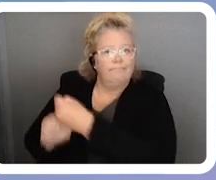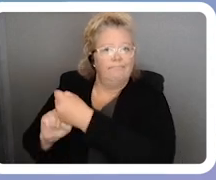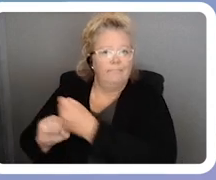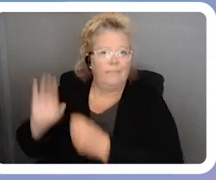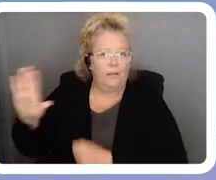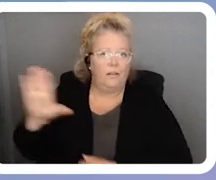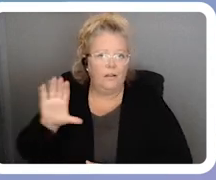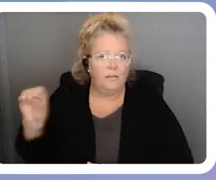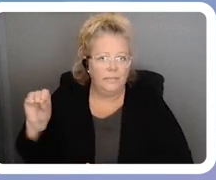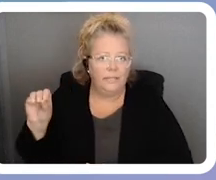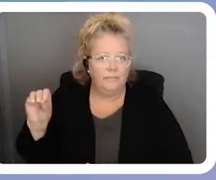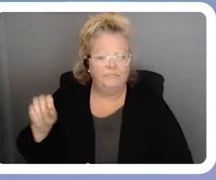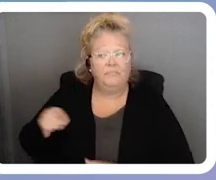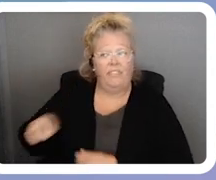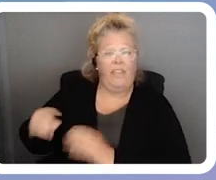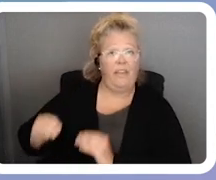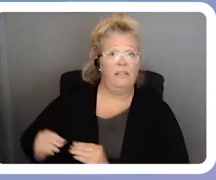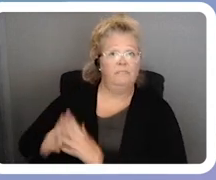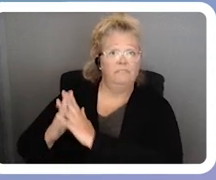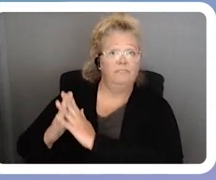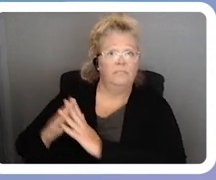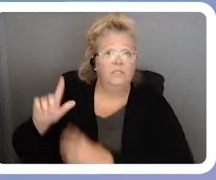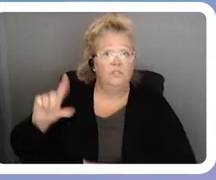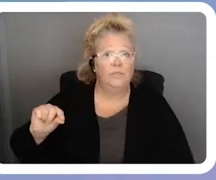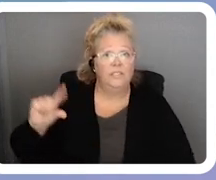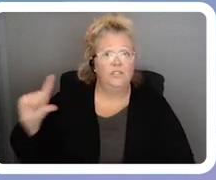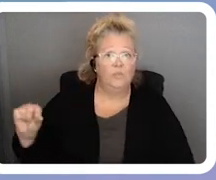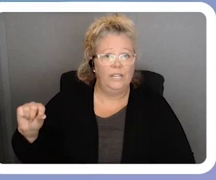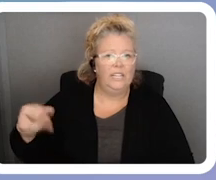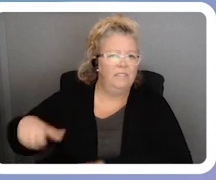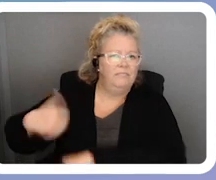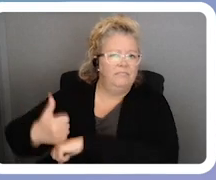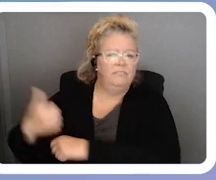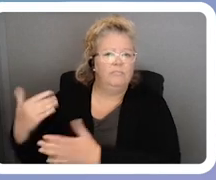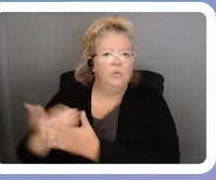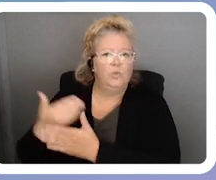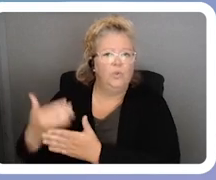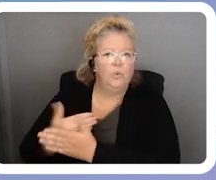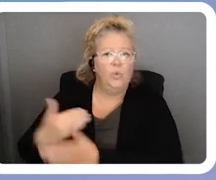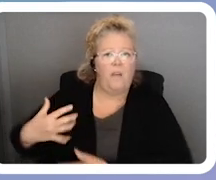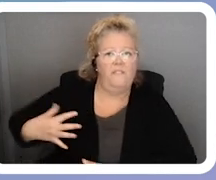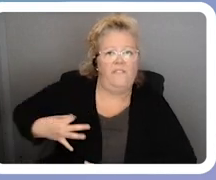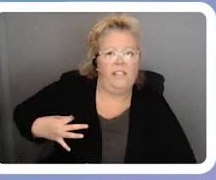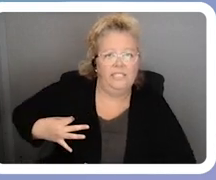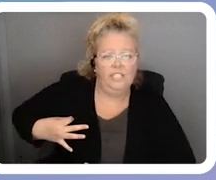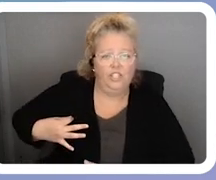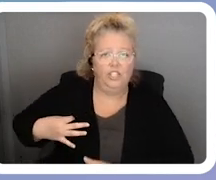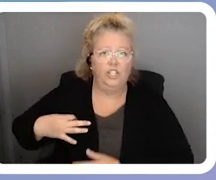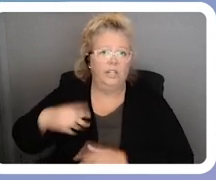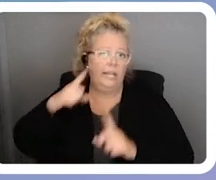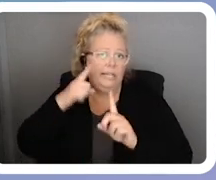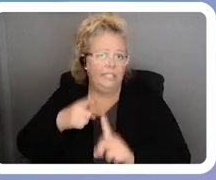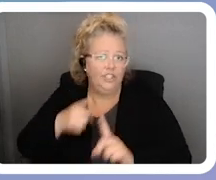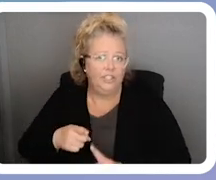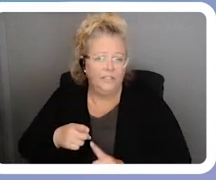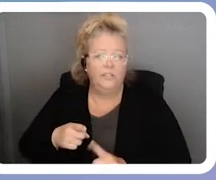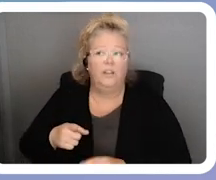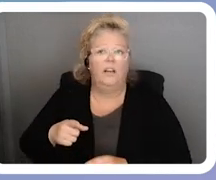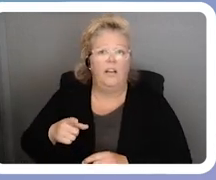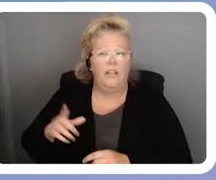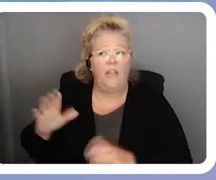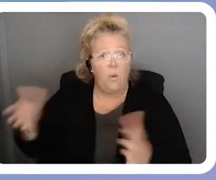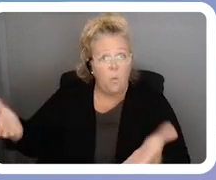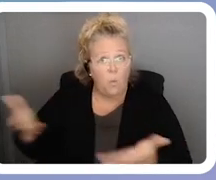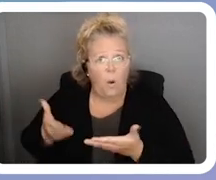further exemplifies innovation by having launched in 2020 an exemplary corporate volunteering initiative that appealed